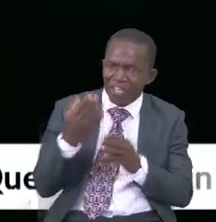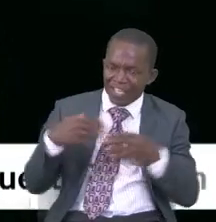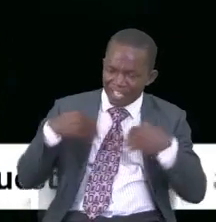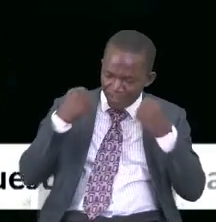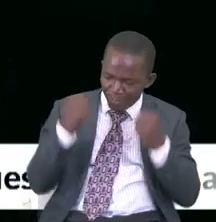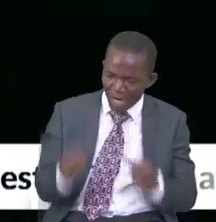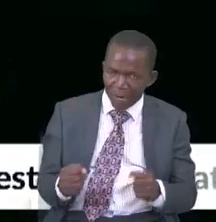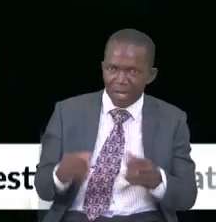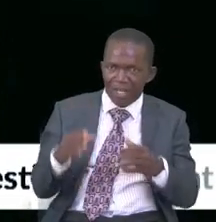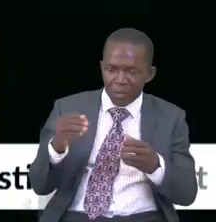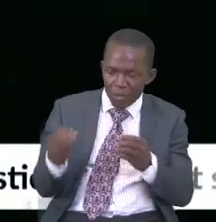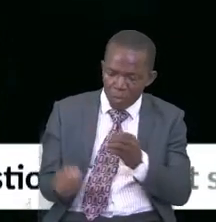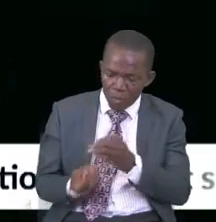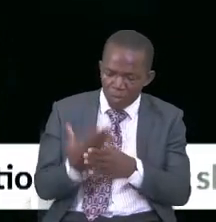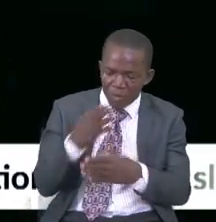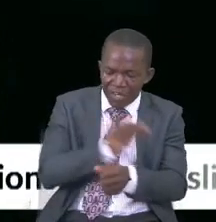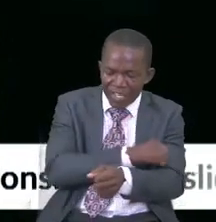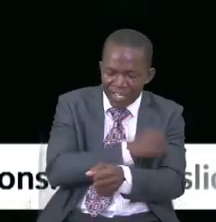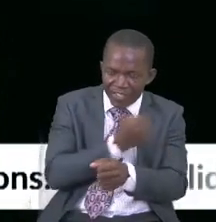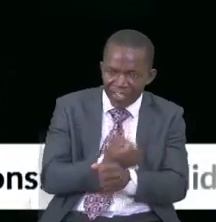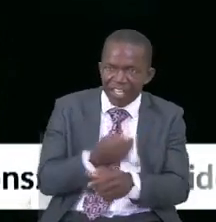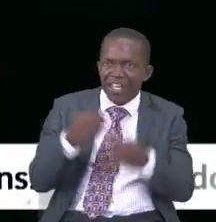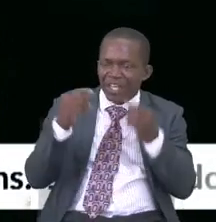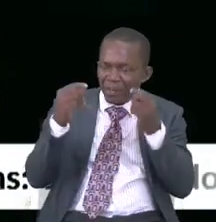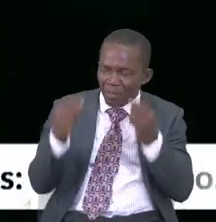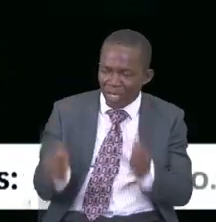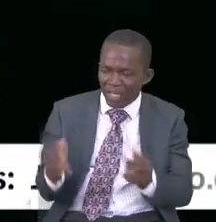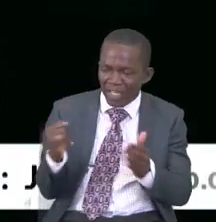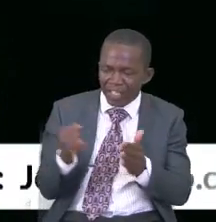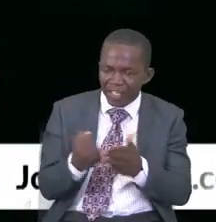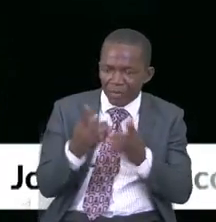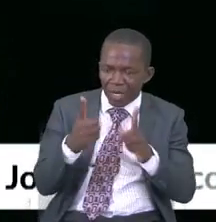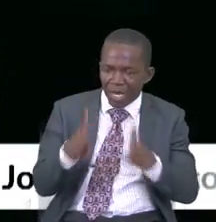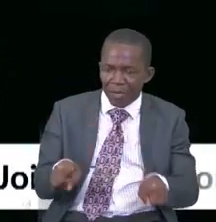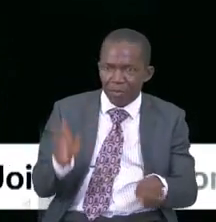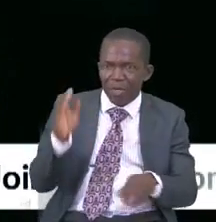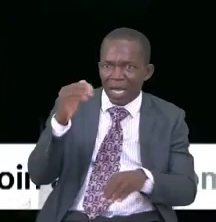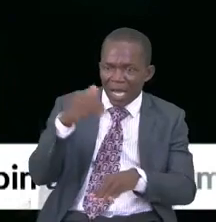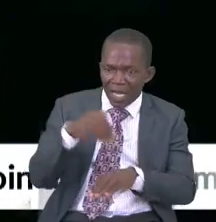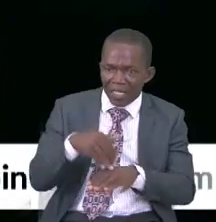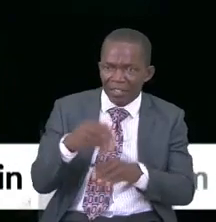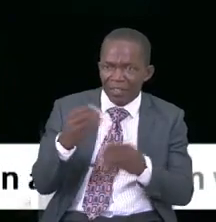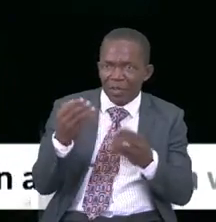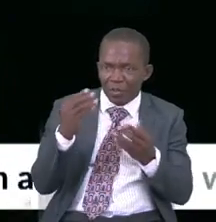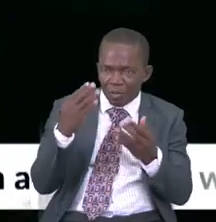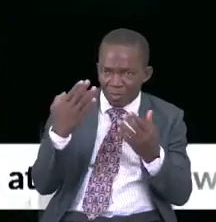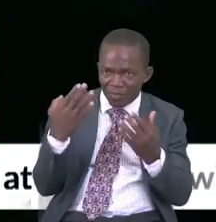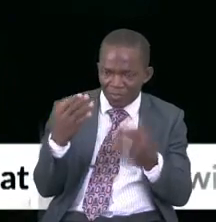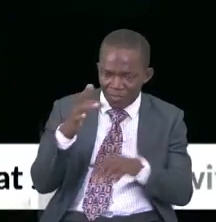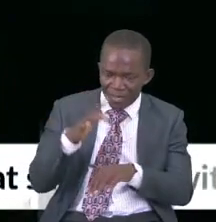purpose. Immediately, it's going to happen today. Rise on your feet as we talk to God in